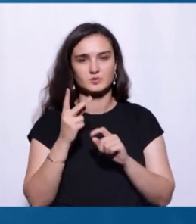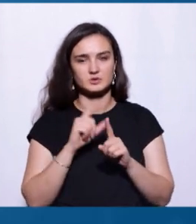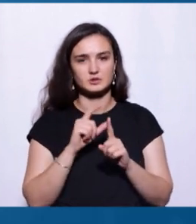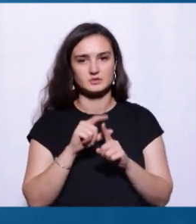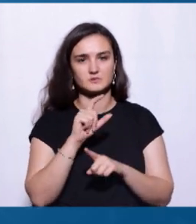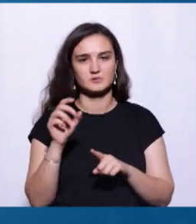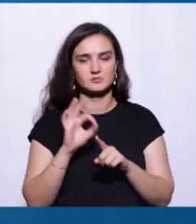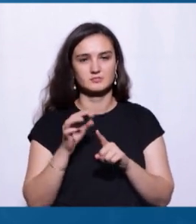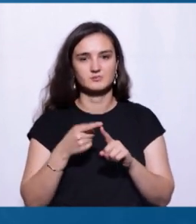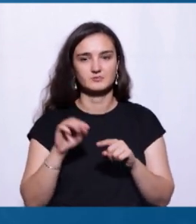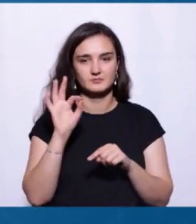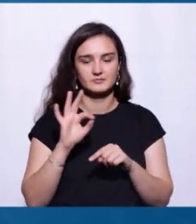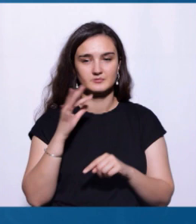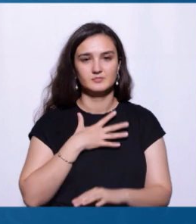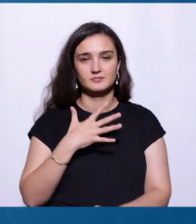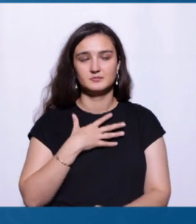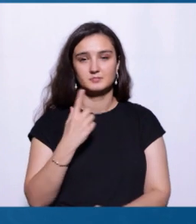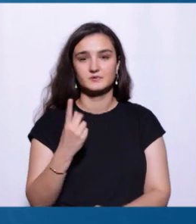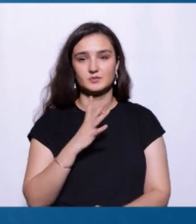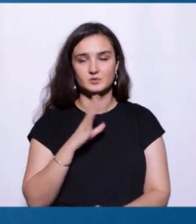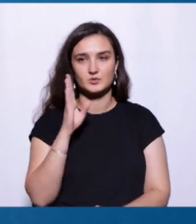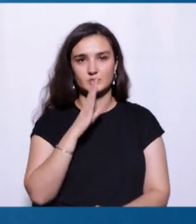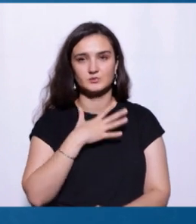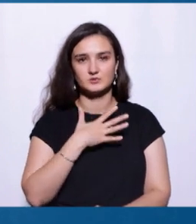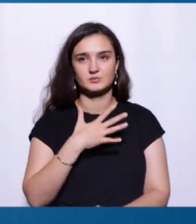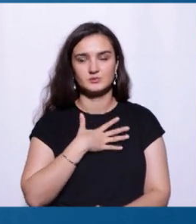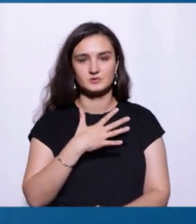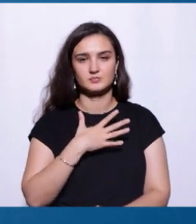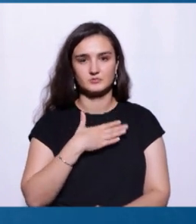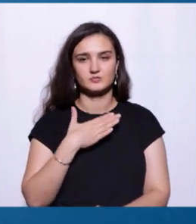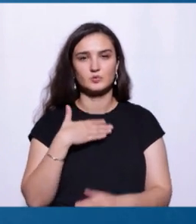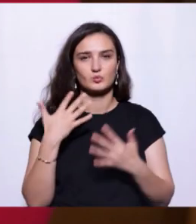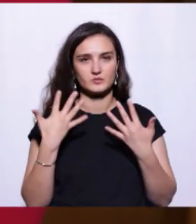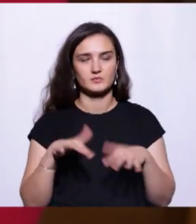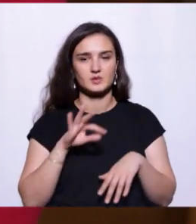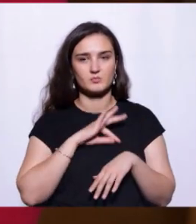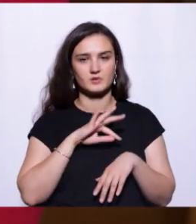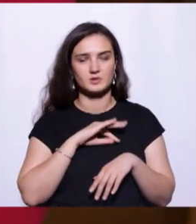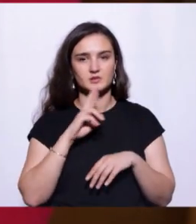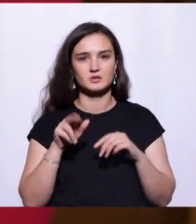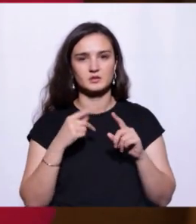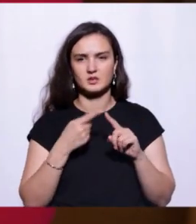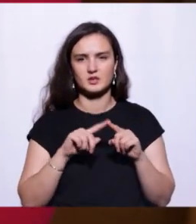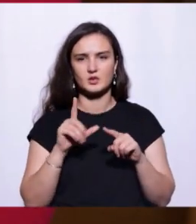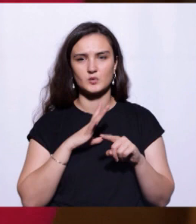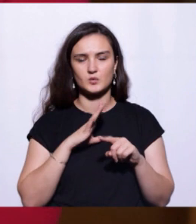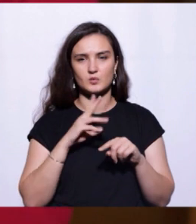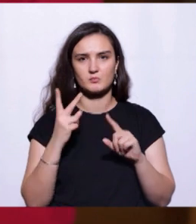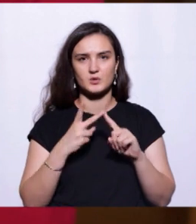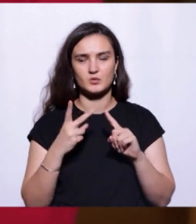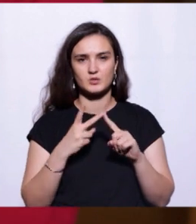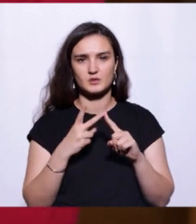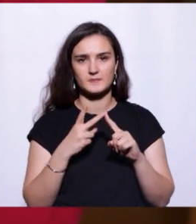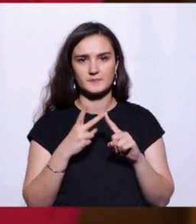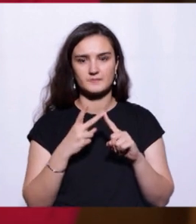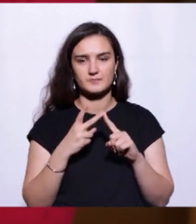words about breathing. The first one was oxygen mask, something that we have already used. And what was the second one? The